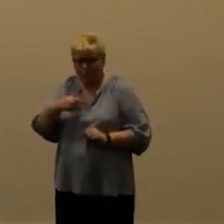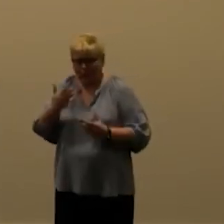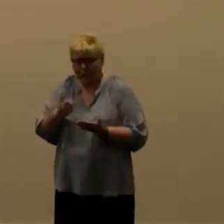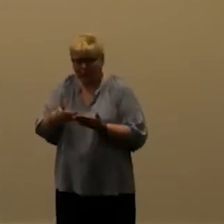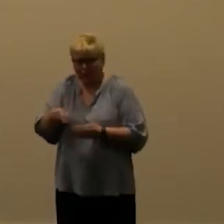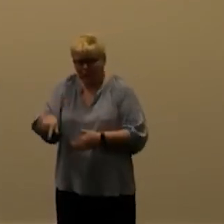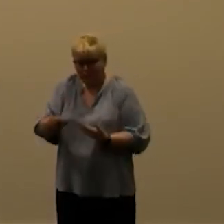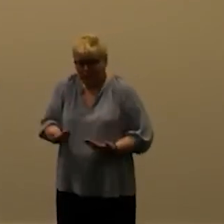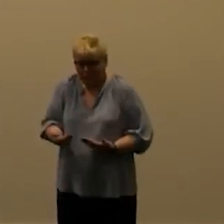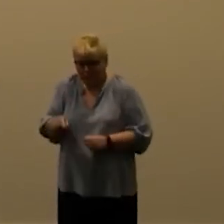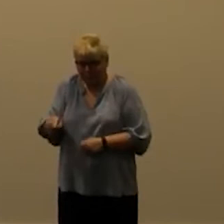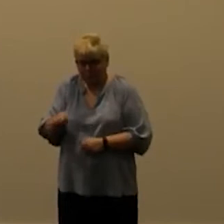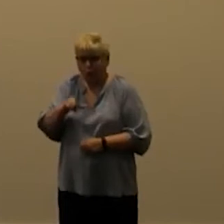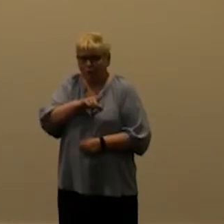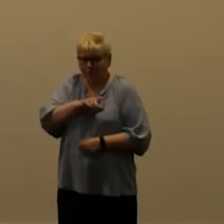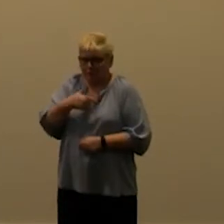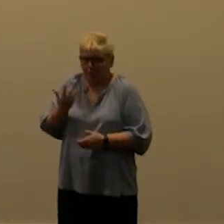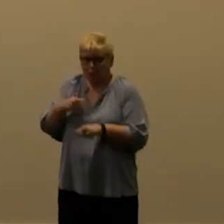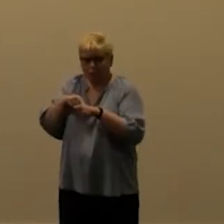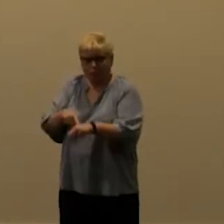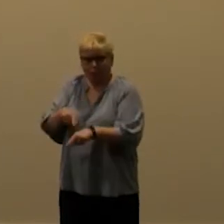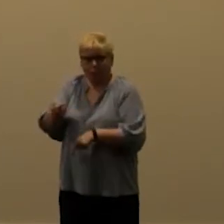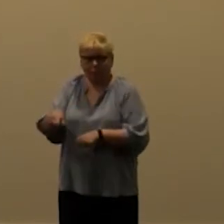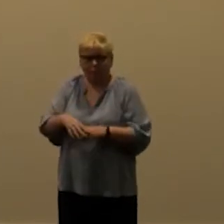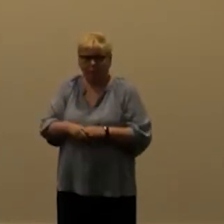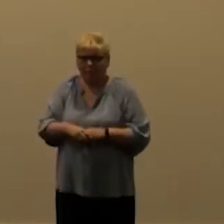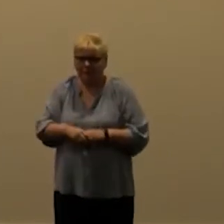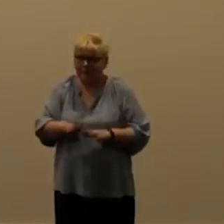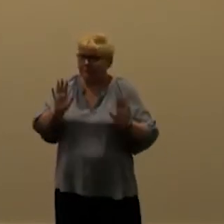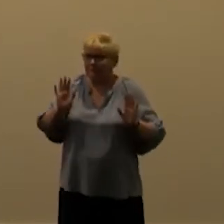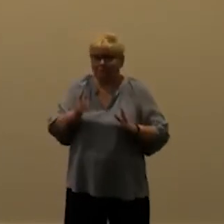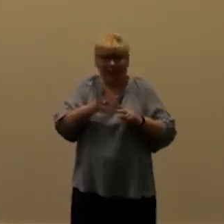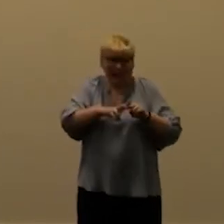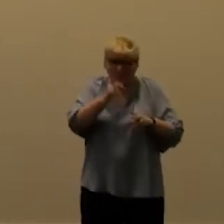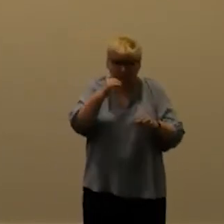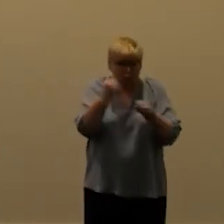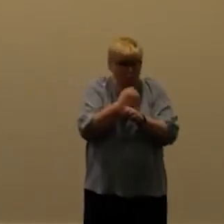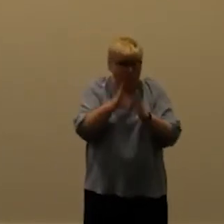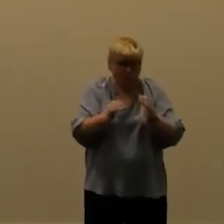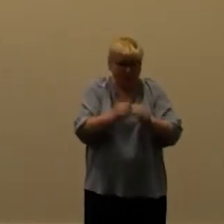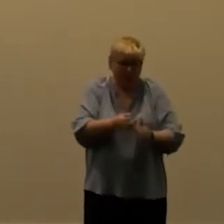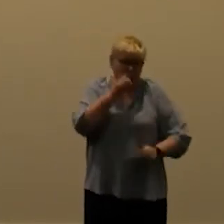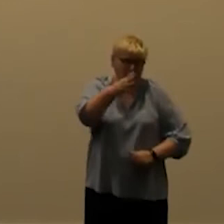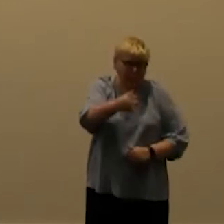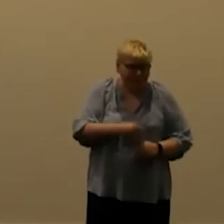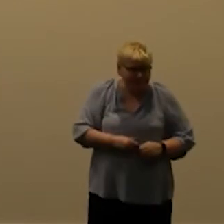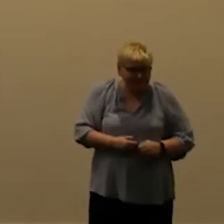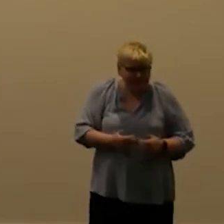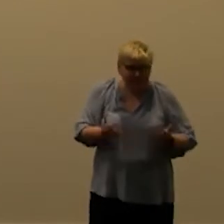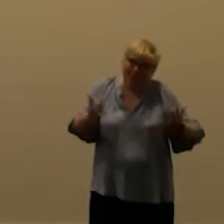us now, so that's probably why I'd go with this. Nice weekend. Well, hey, if you can do it on a weekend, I would love to play with it, is what I would